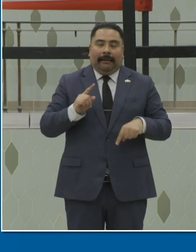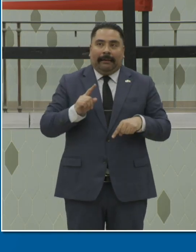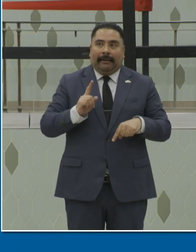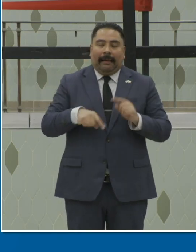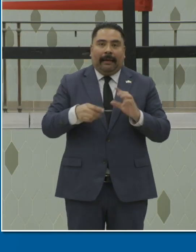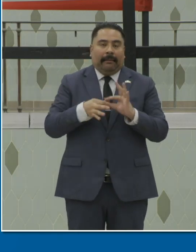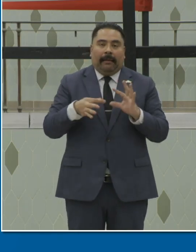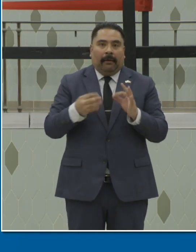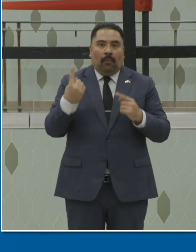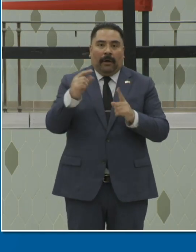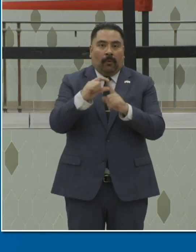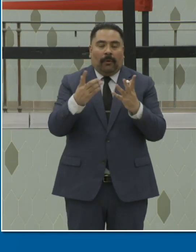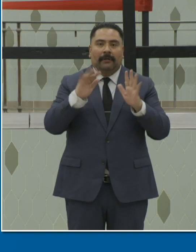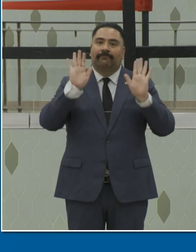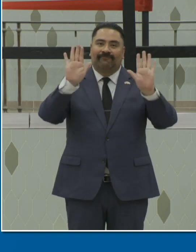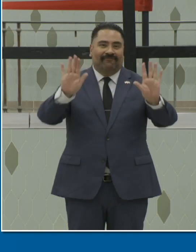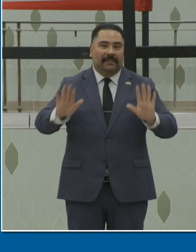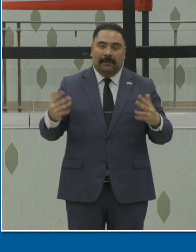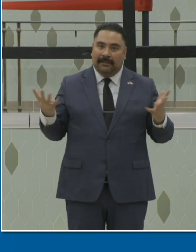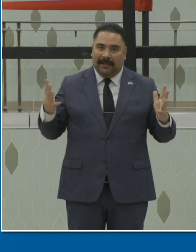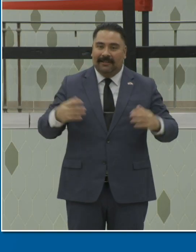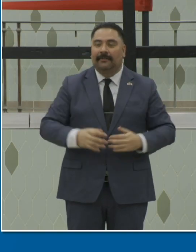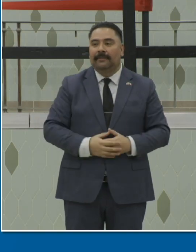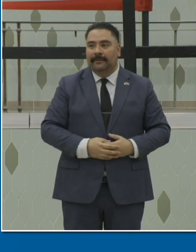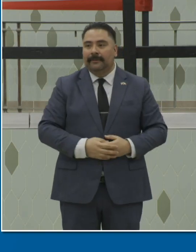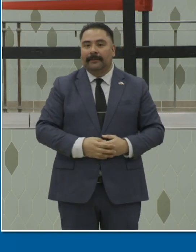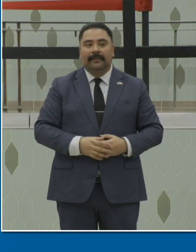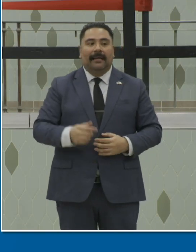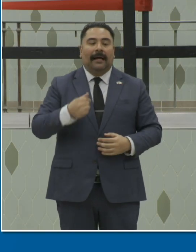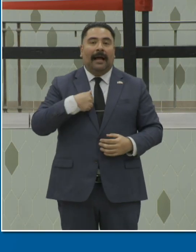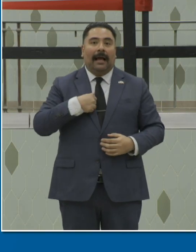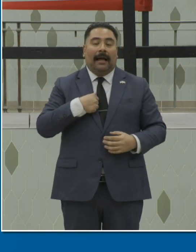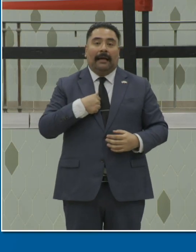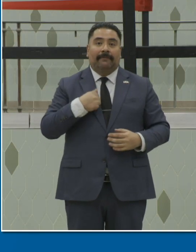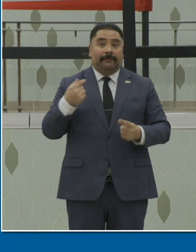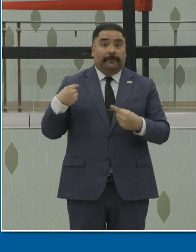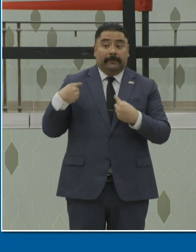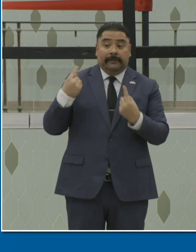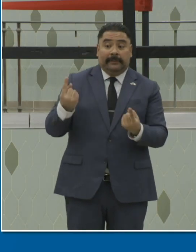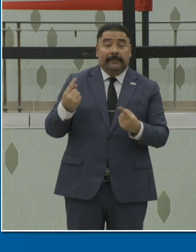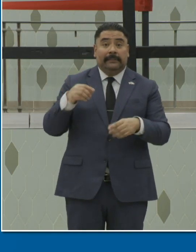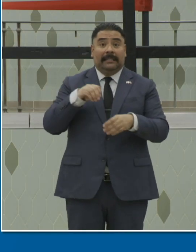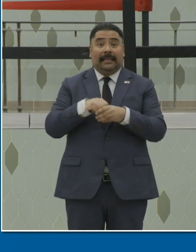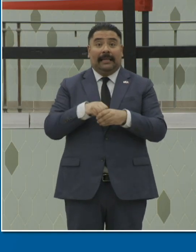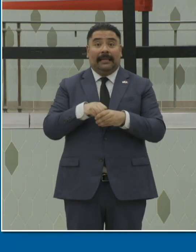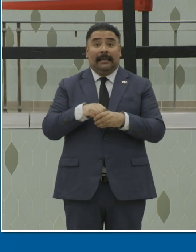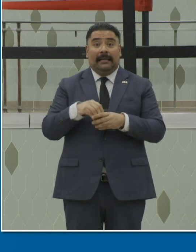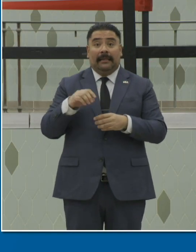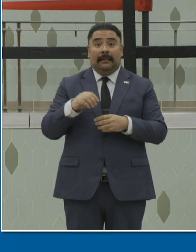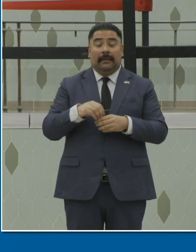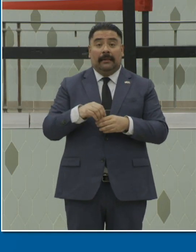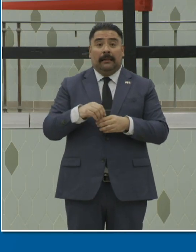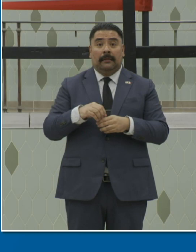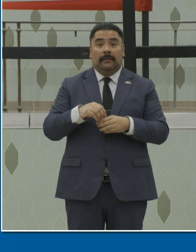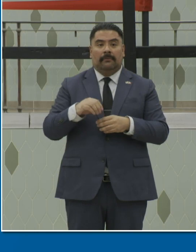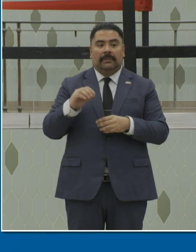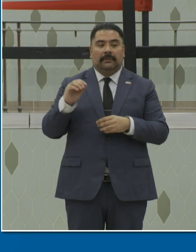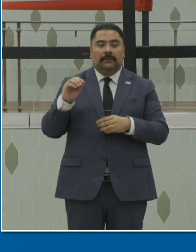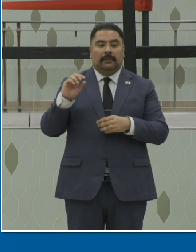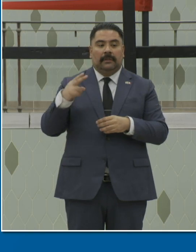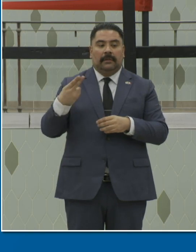other than fantastic. I've been in the HHCD